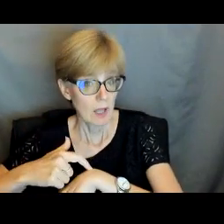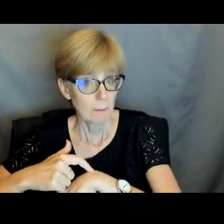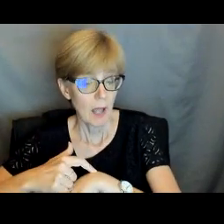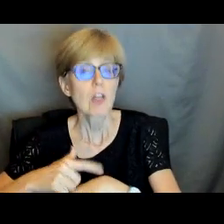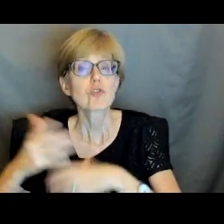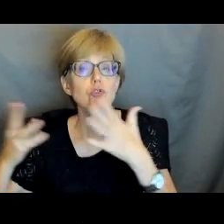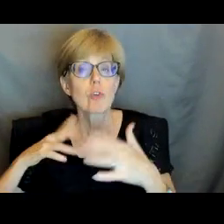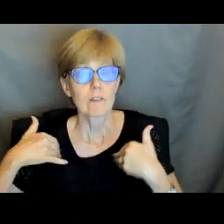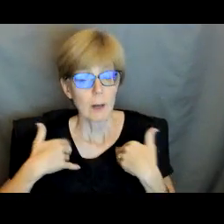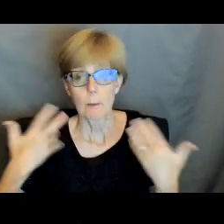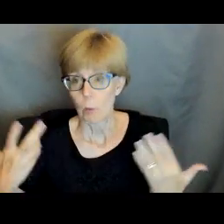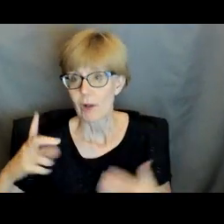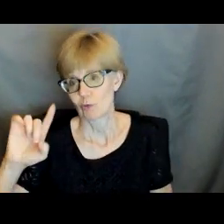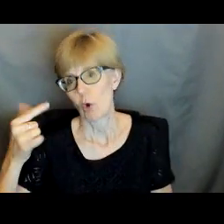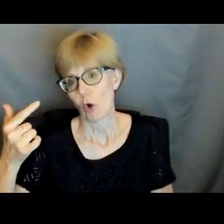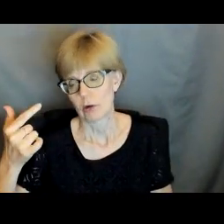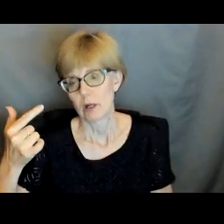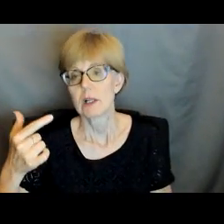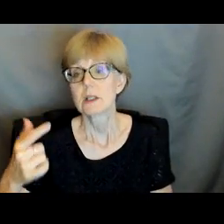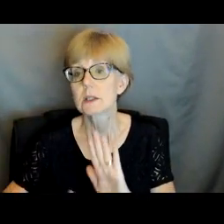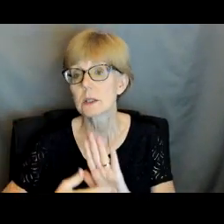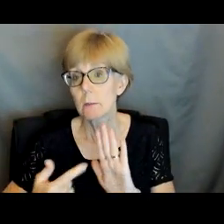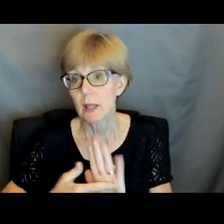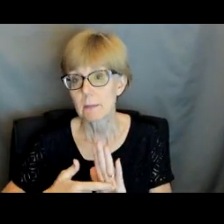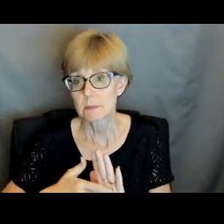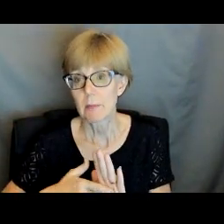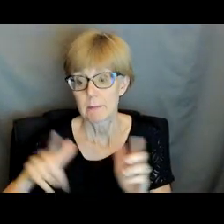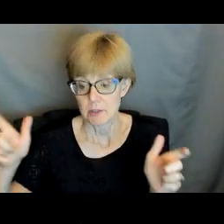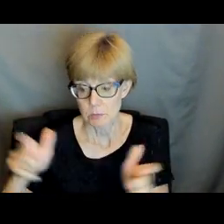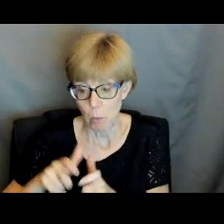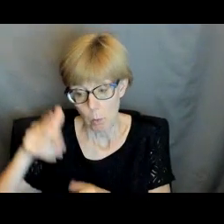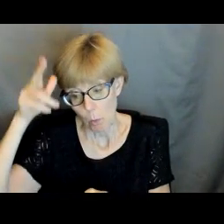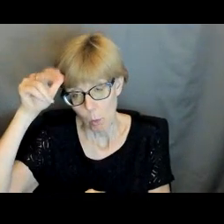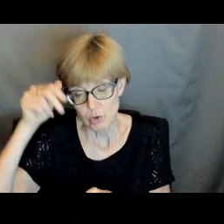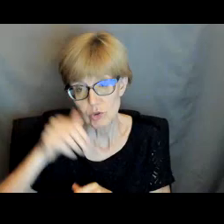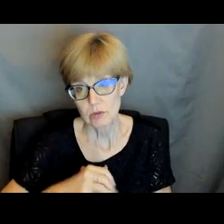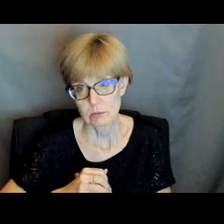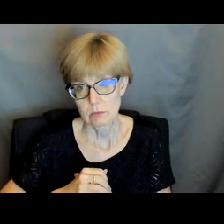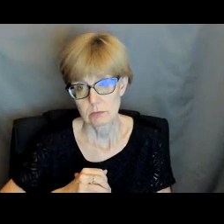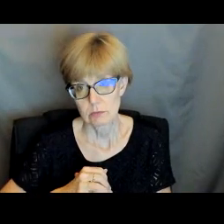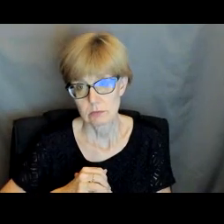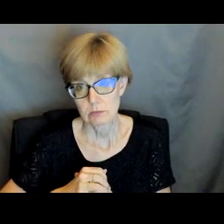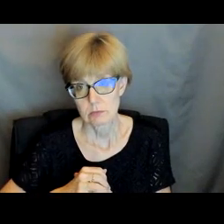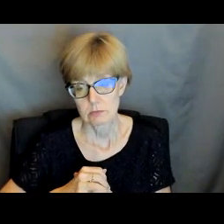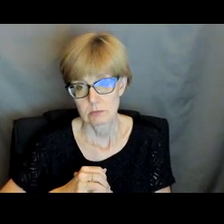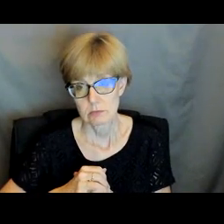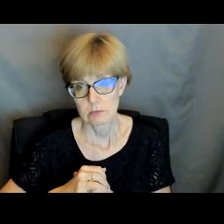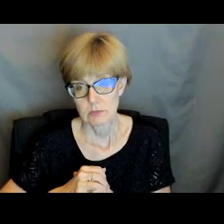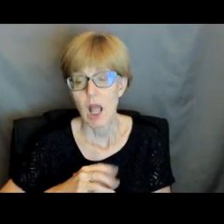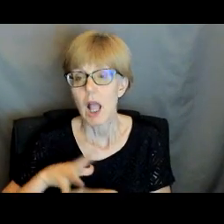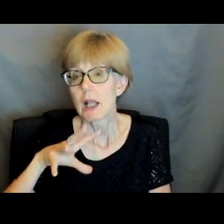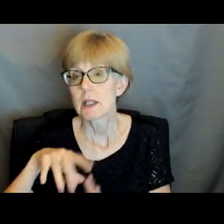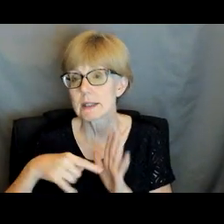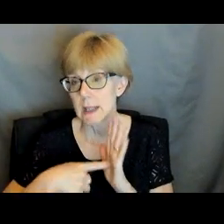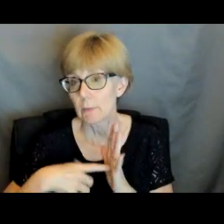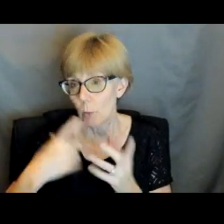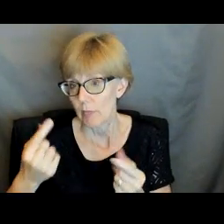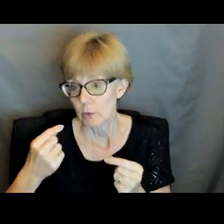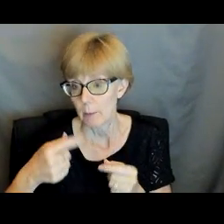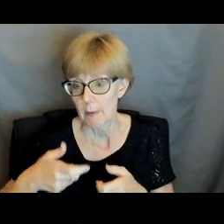In some limited situations, it might be a mini horse. And some examples of what they do include pulling a